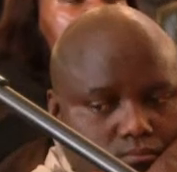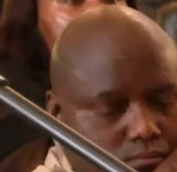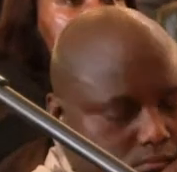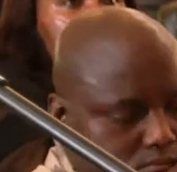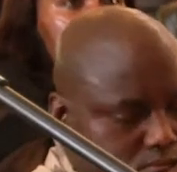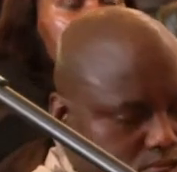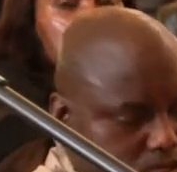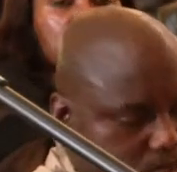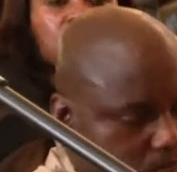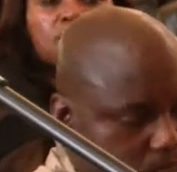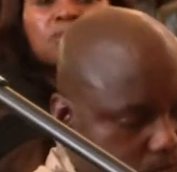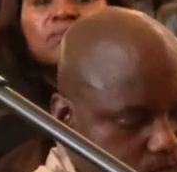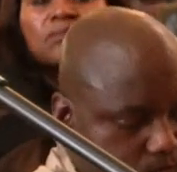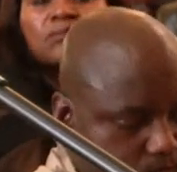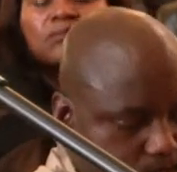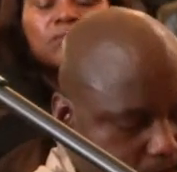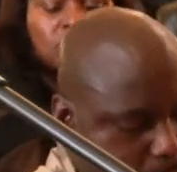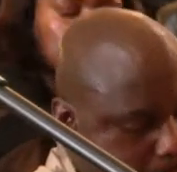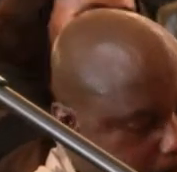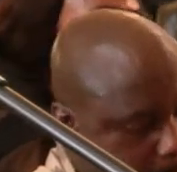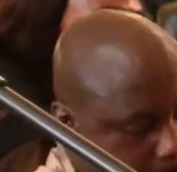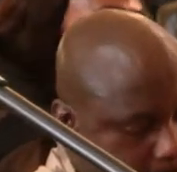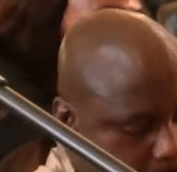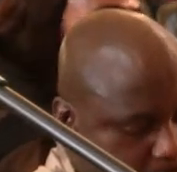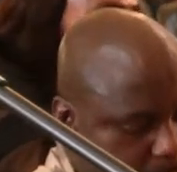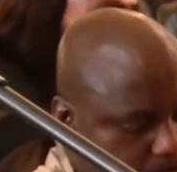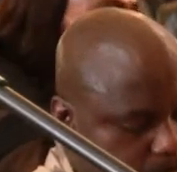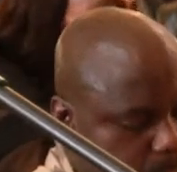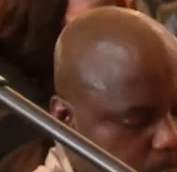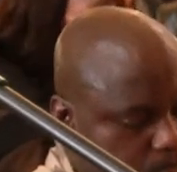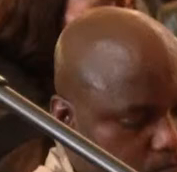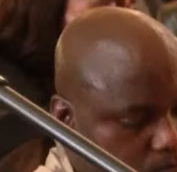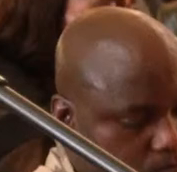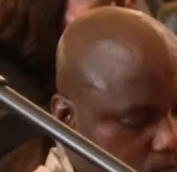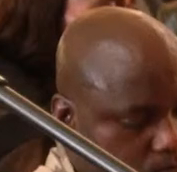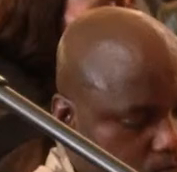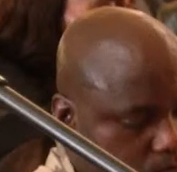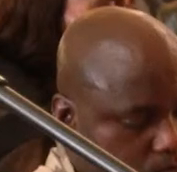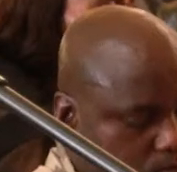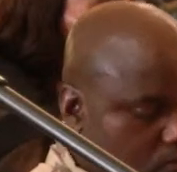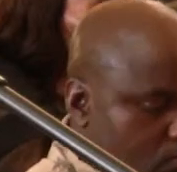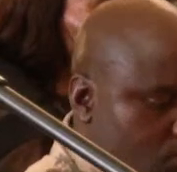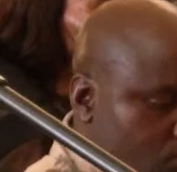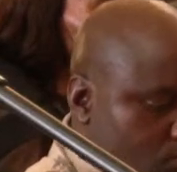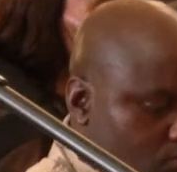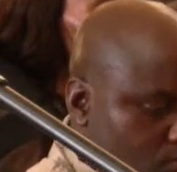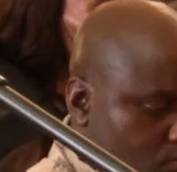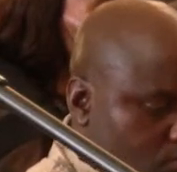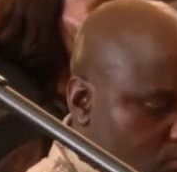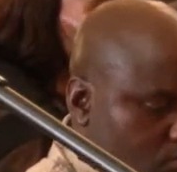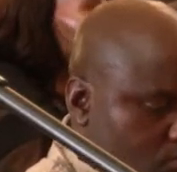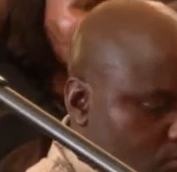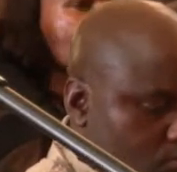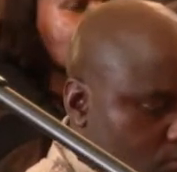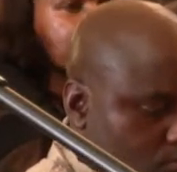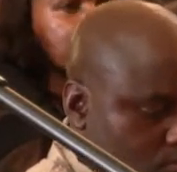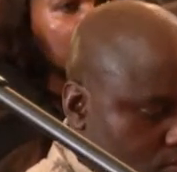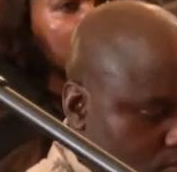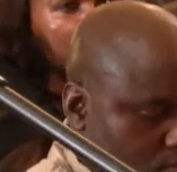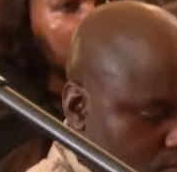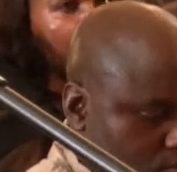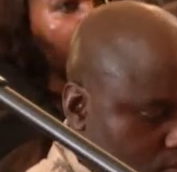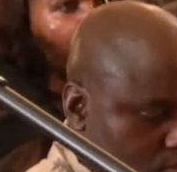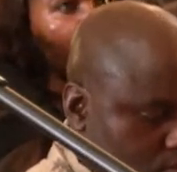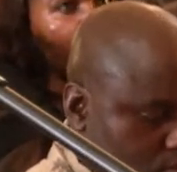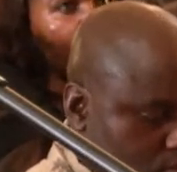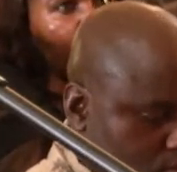and about date has entrance special inequalities and poverty creating systemic